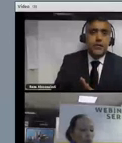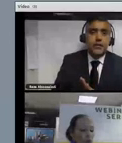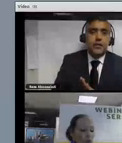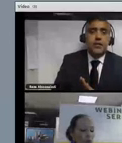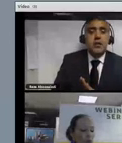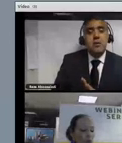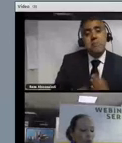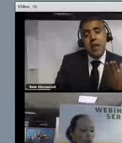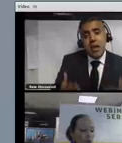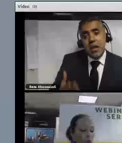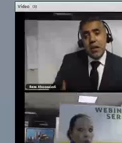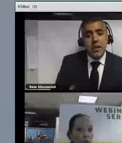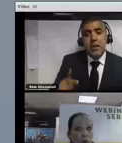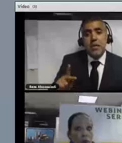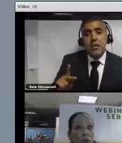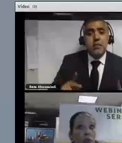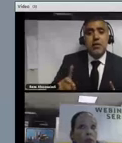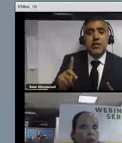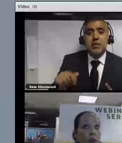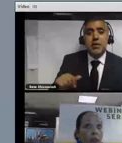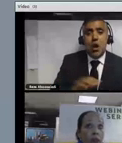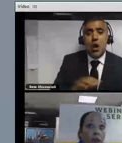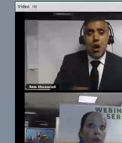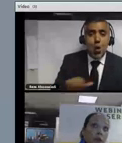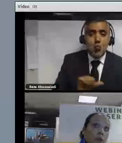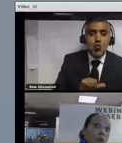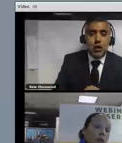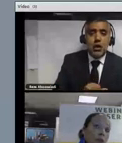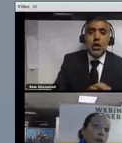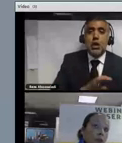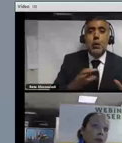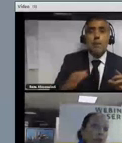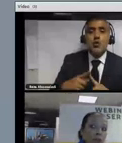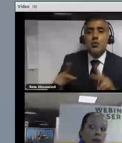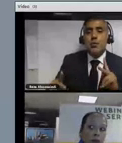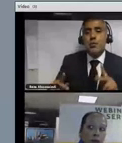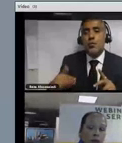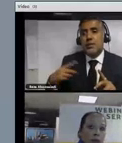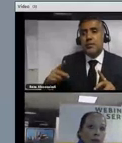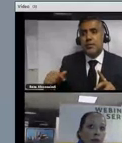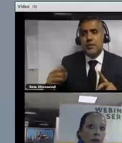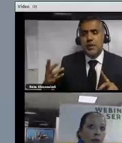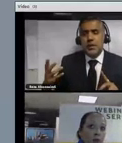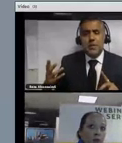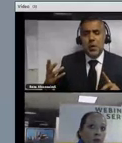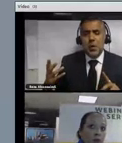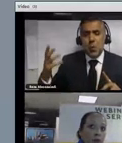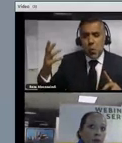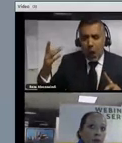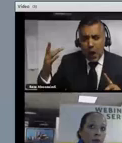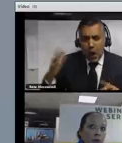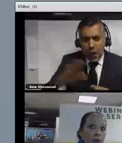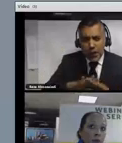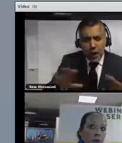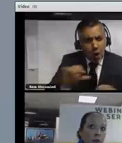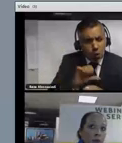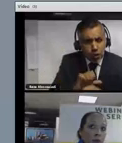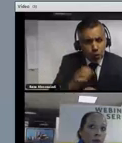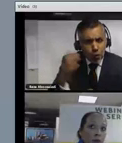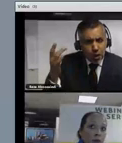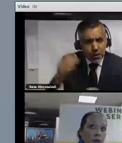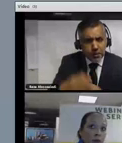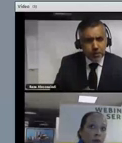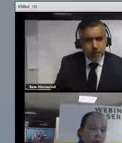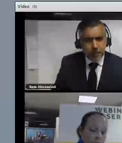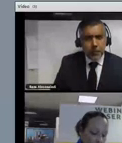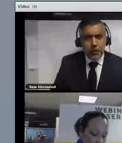maybe we find out that people with disabilities aren't working as much as people without disabilities. Well, why is that?